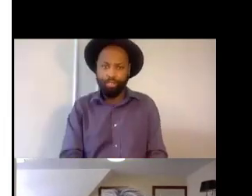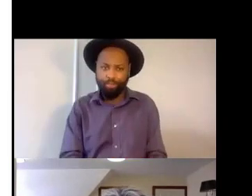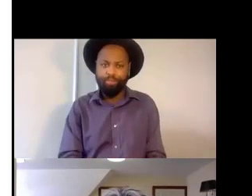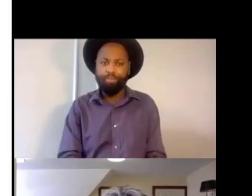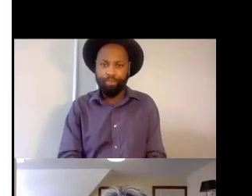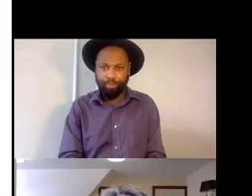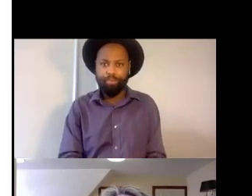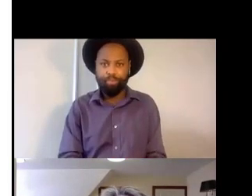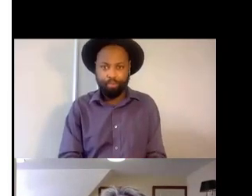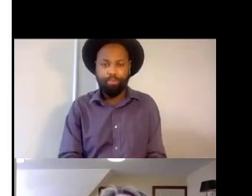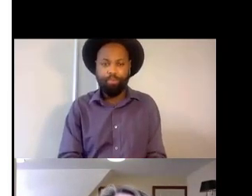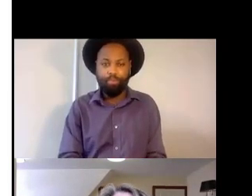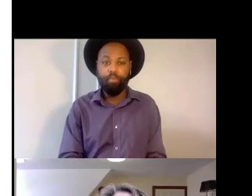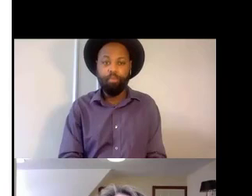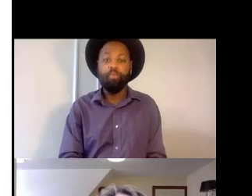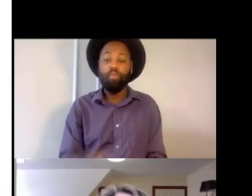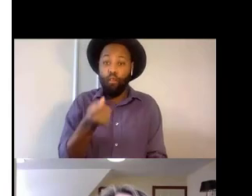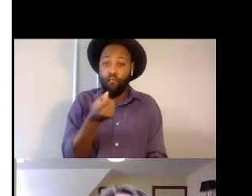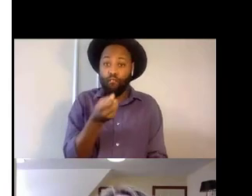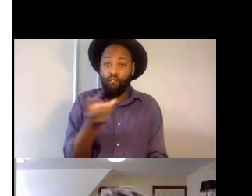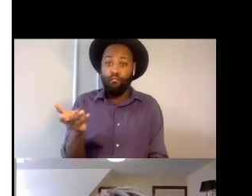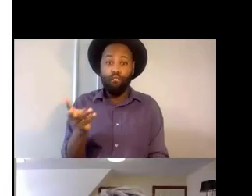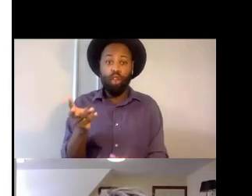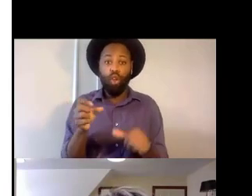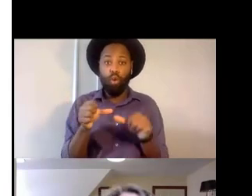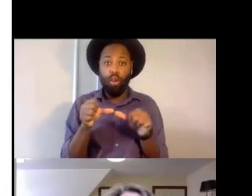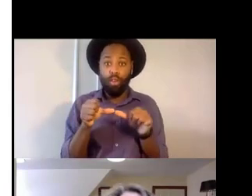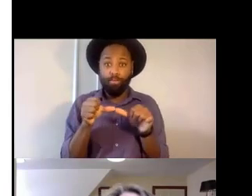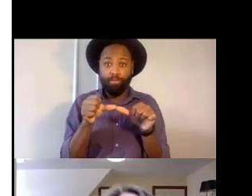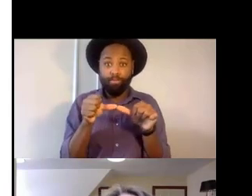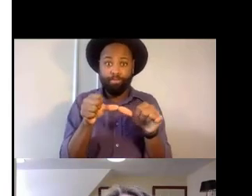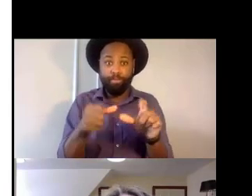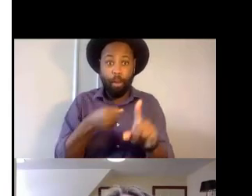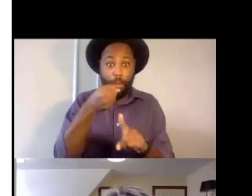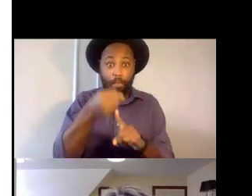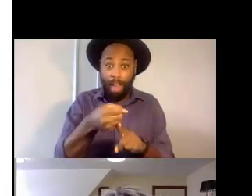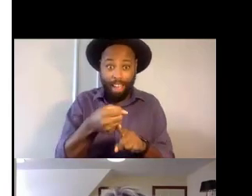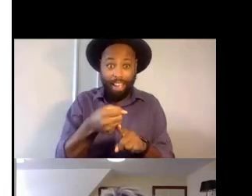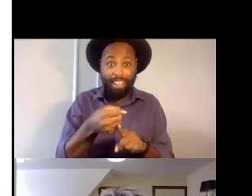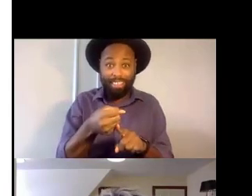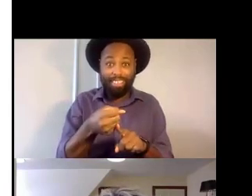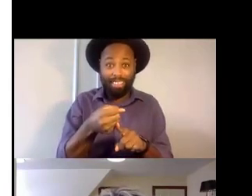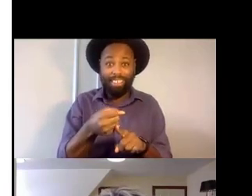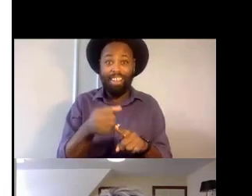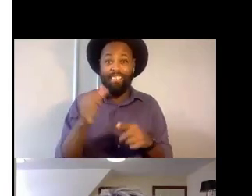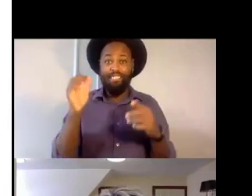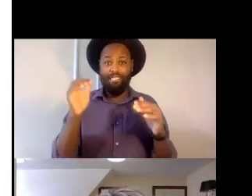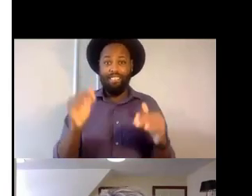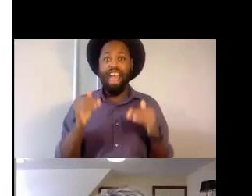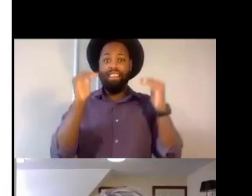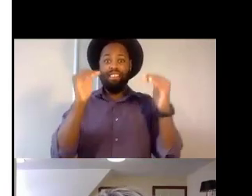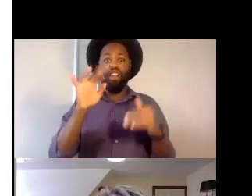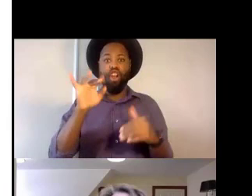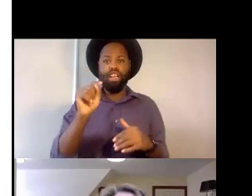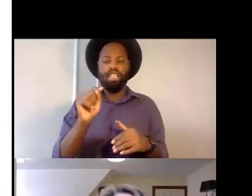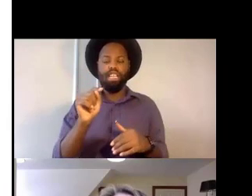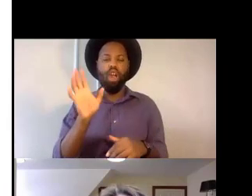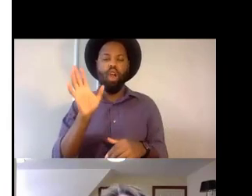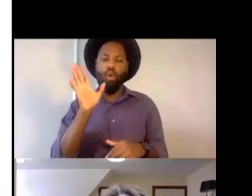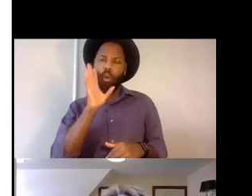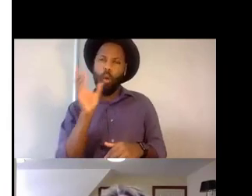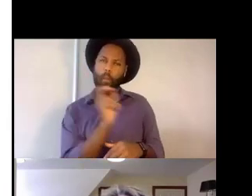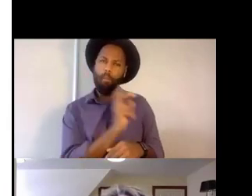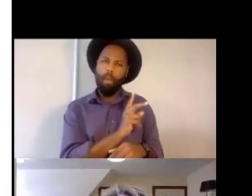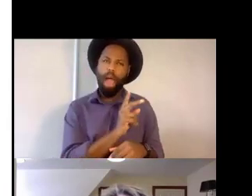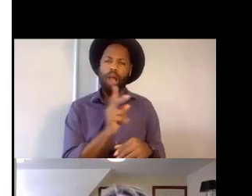So a few of the lasting impacts of Advance before, and we'll come back to some of these, and then I'd like to talk to you a little bit and show you